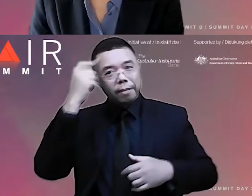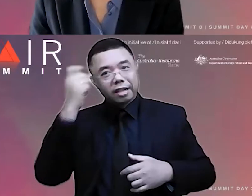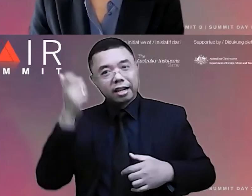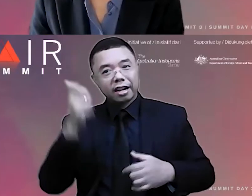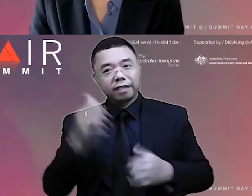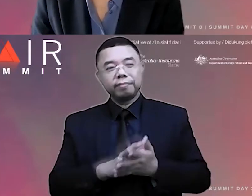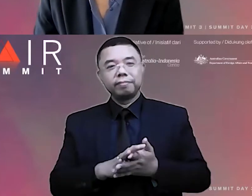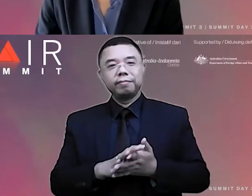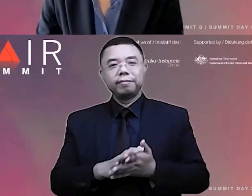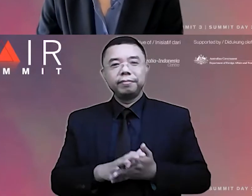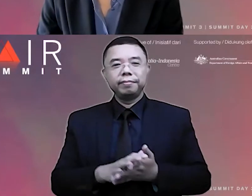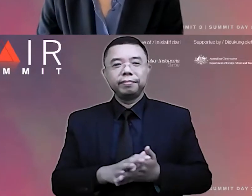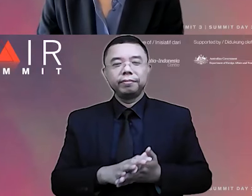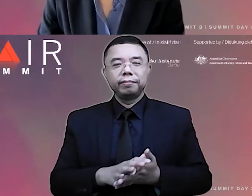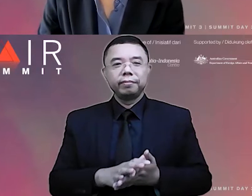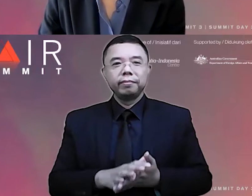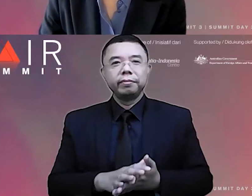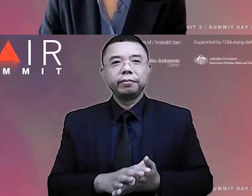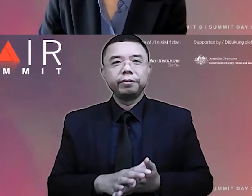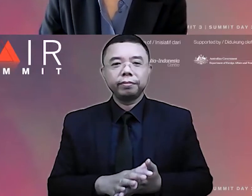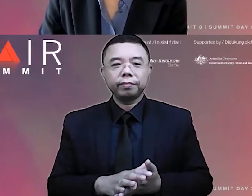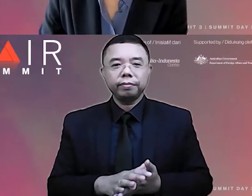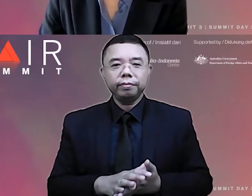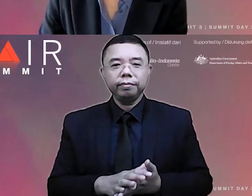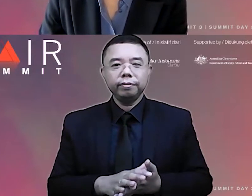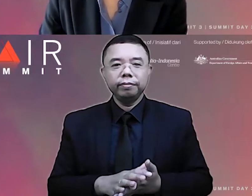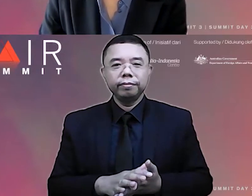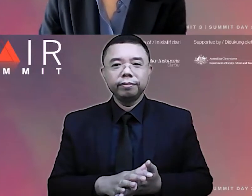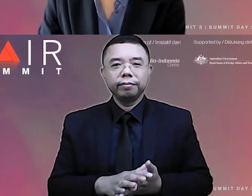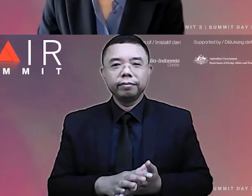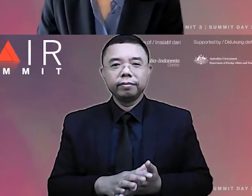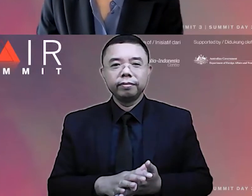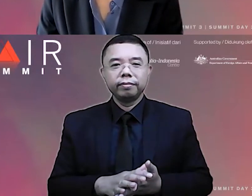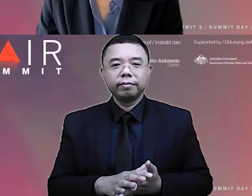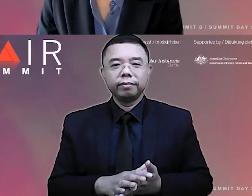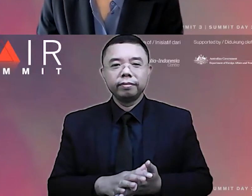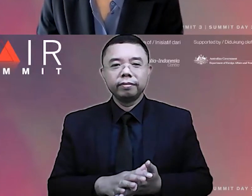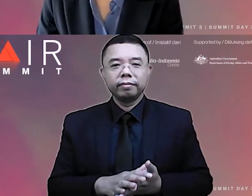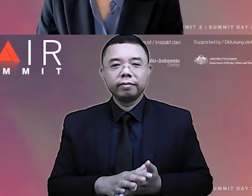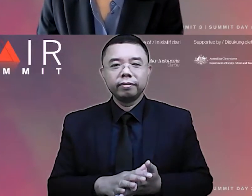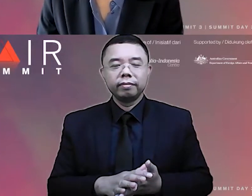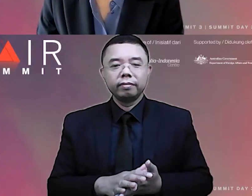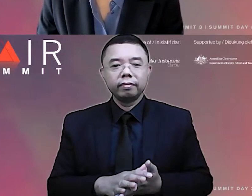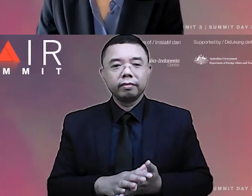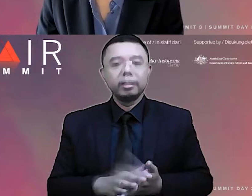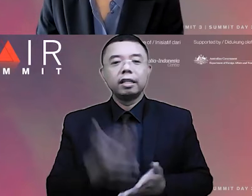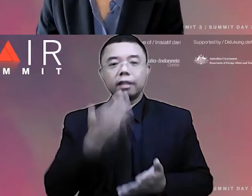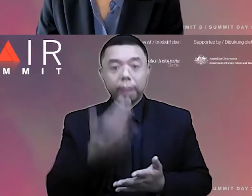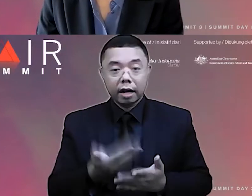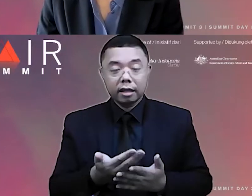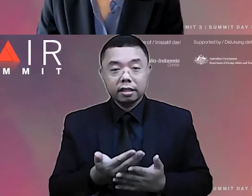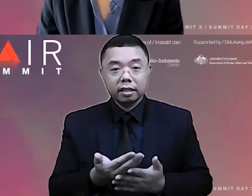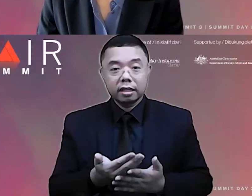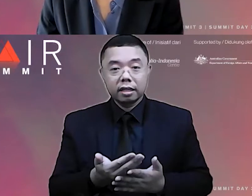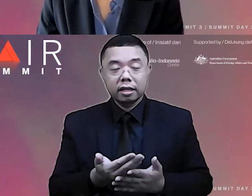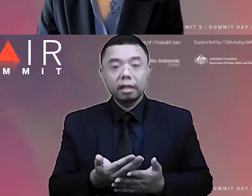some of the information you have there? Okay, thank you very much, Helen. Good morning. My name is Putu. I'm a